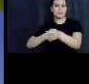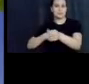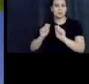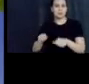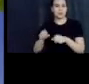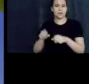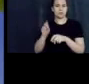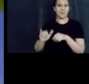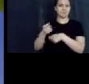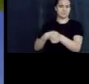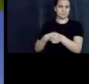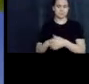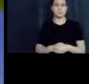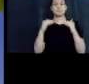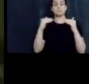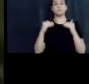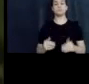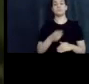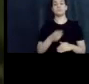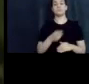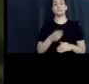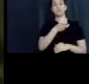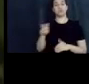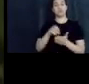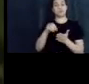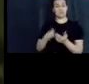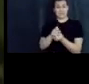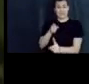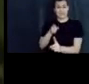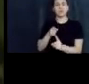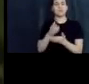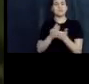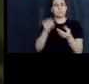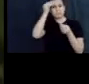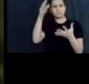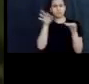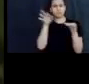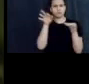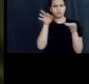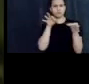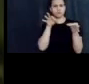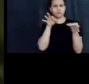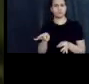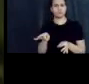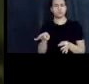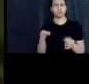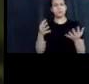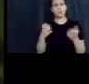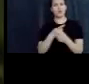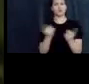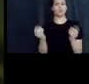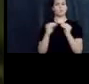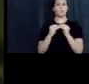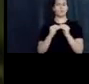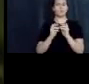So for transfer students specifically, just some information to run down with you to make you, a little bit more prepared.